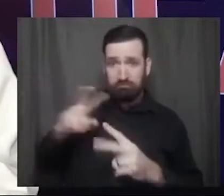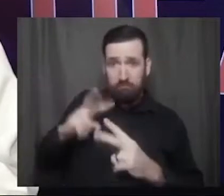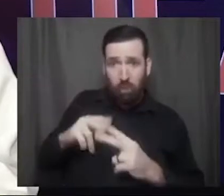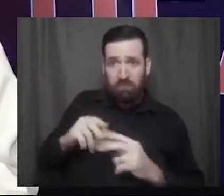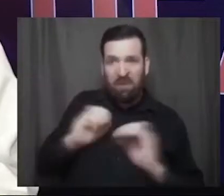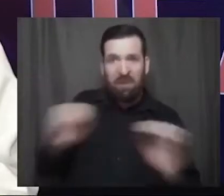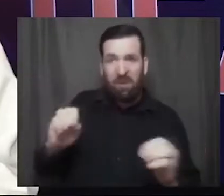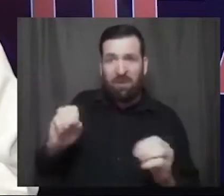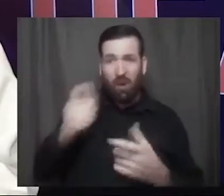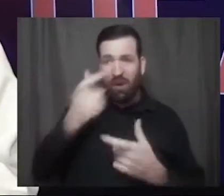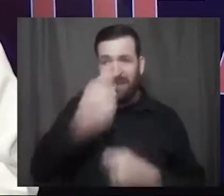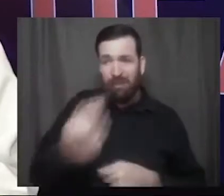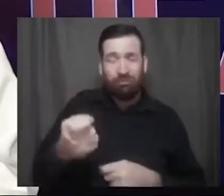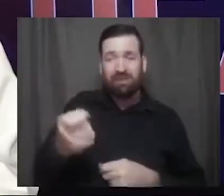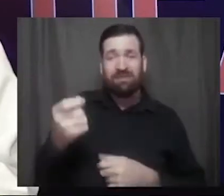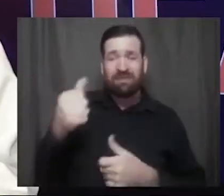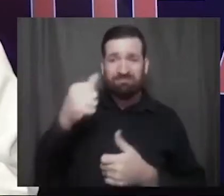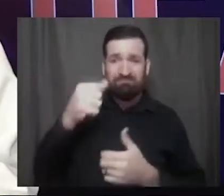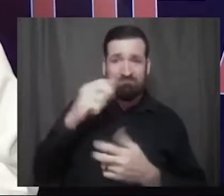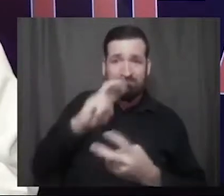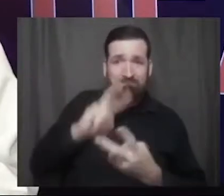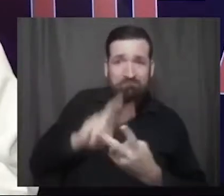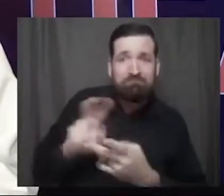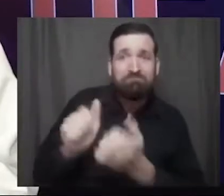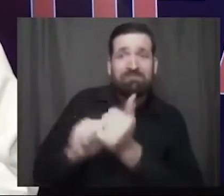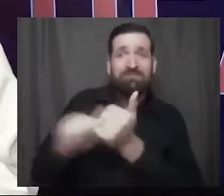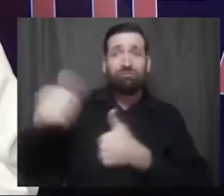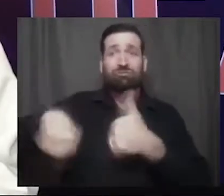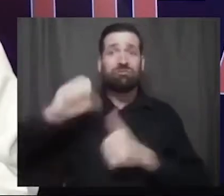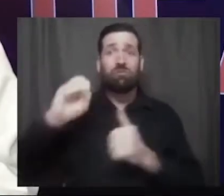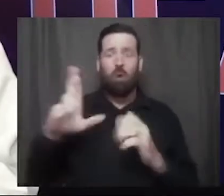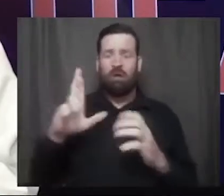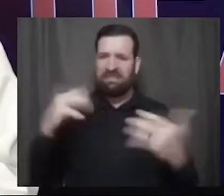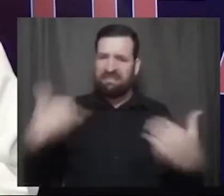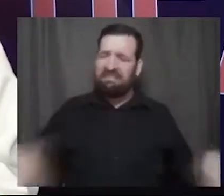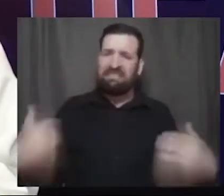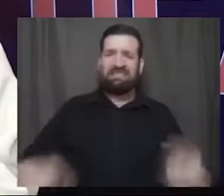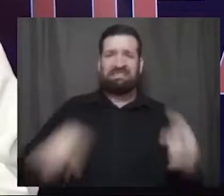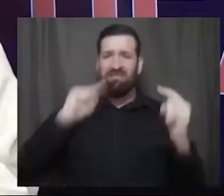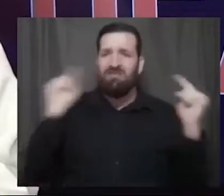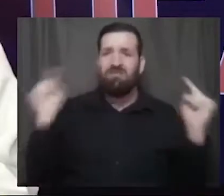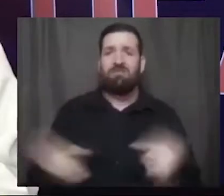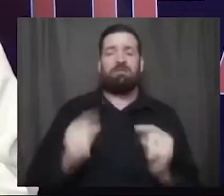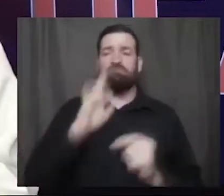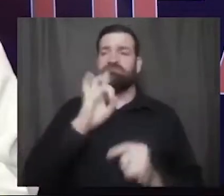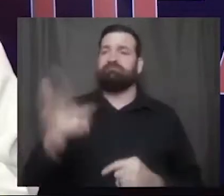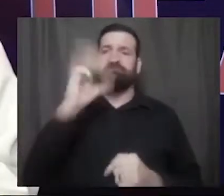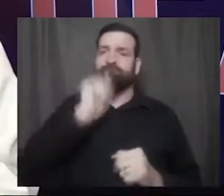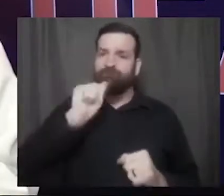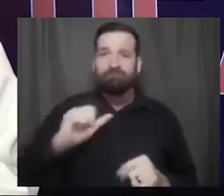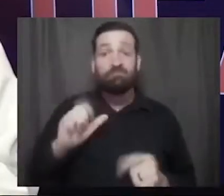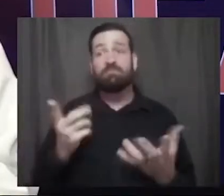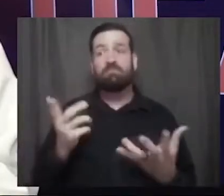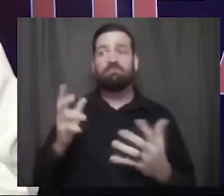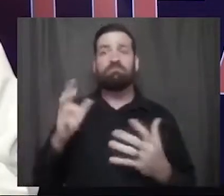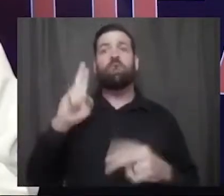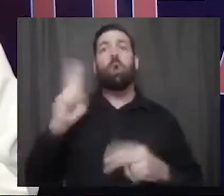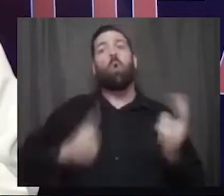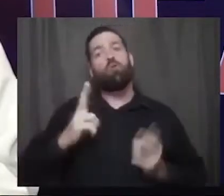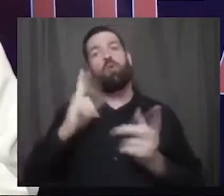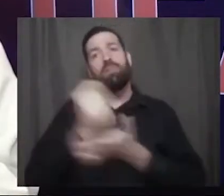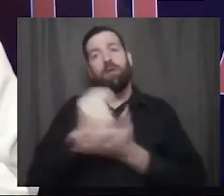finds that intimacy is excruciating for them. Any way you slice it, menopause can be a doozy. Hormone therapy can help, but